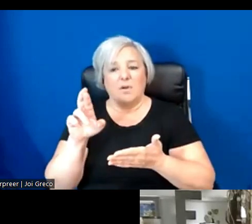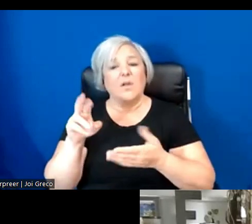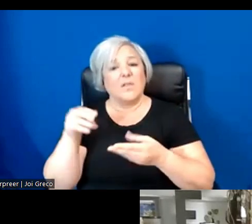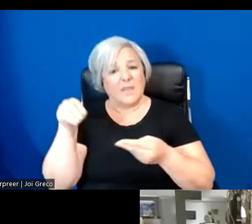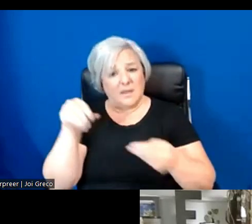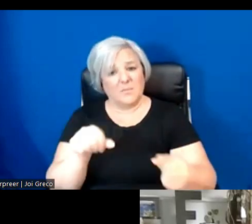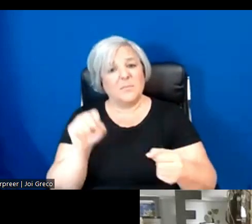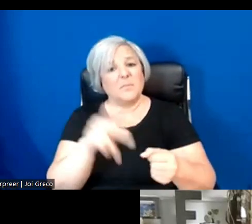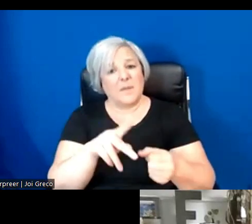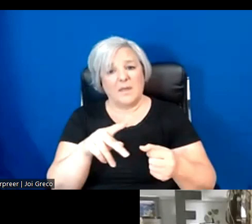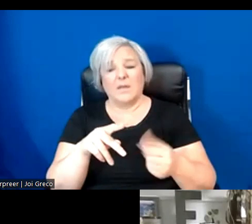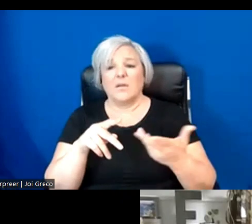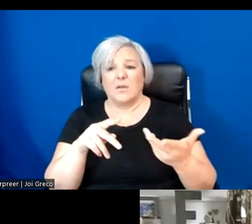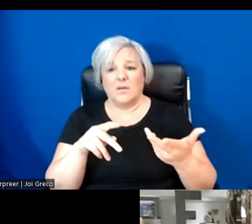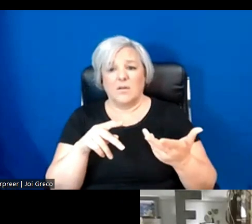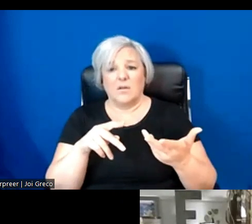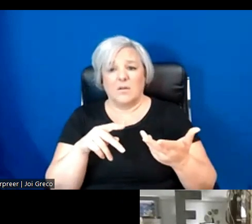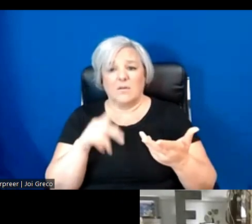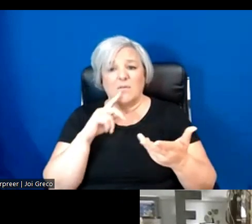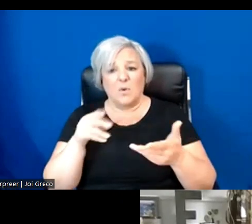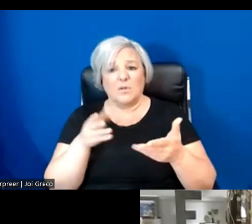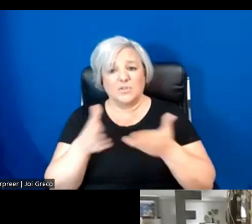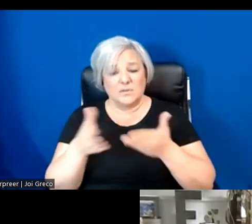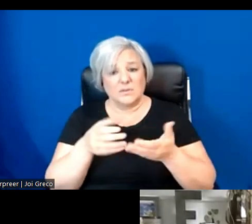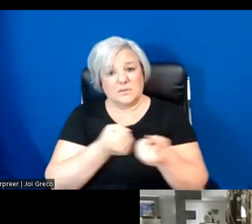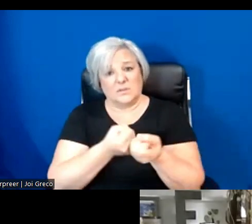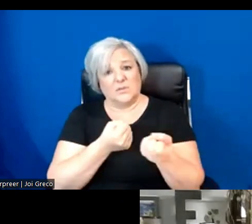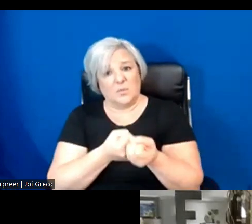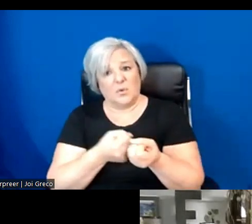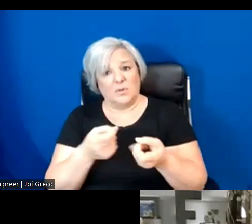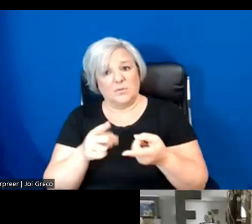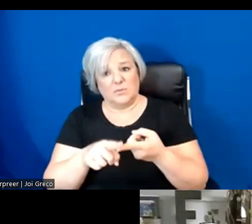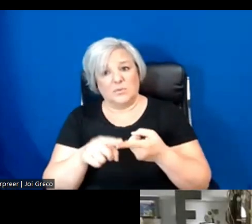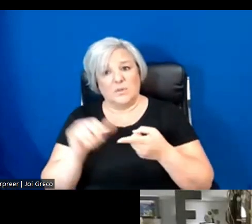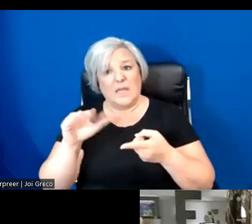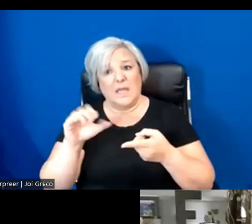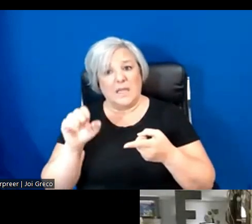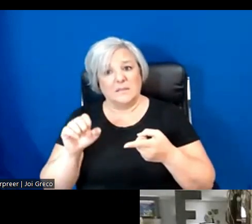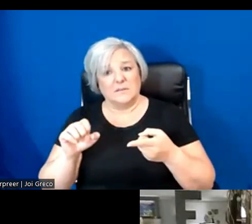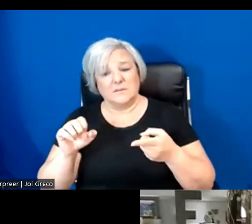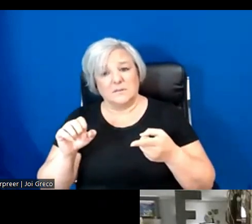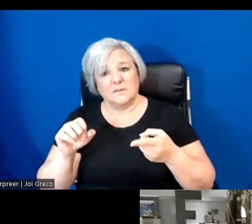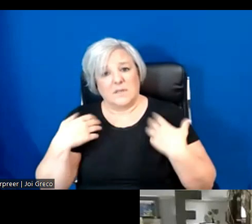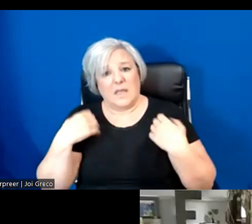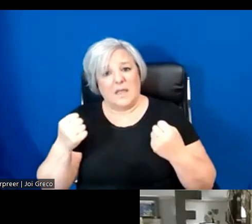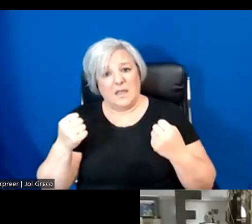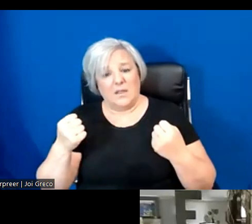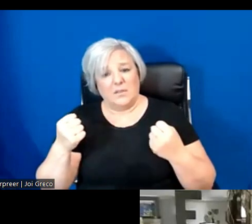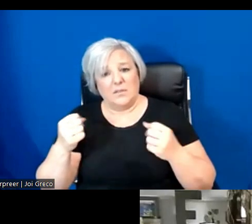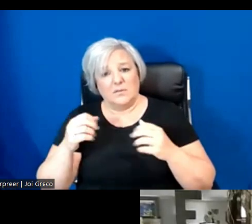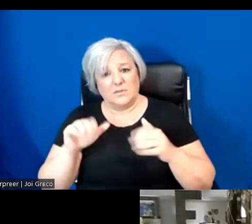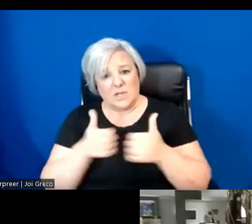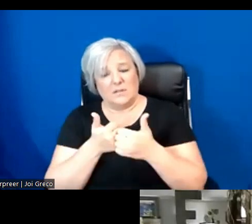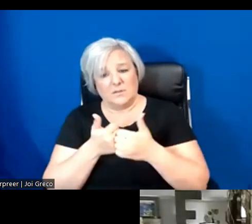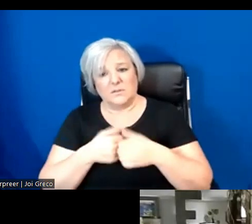and billable services for providing support and services to these household challenges. And so that was one way that